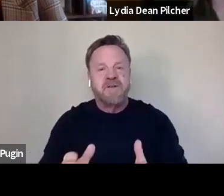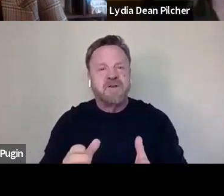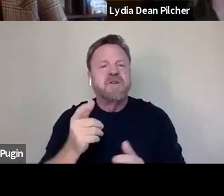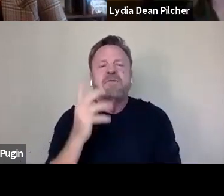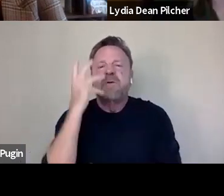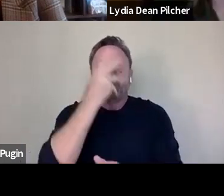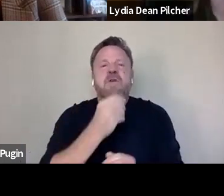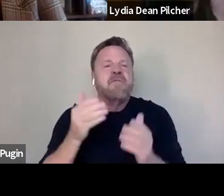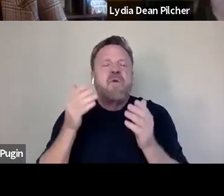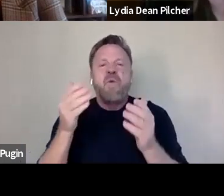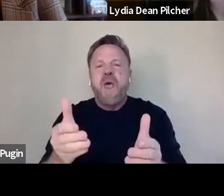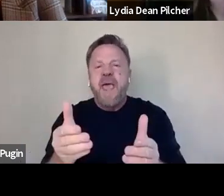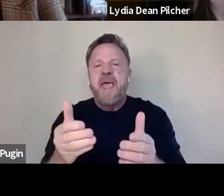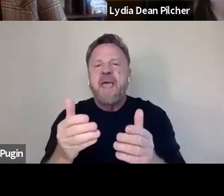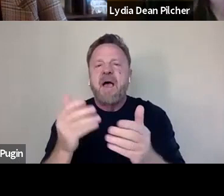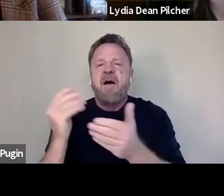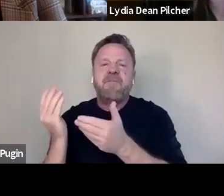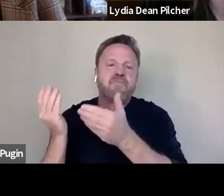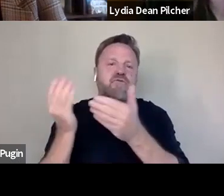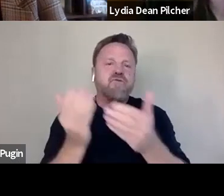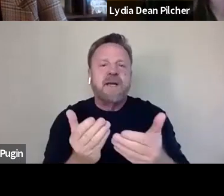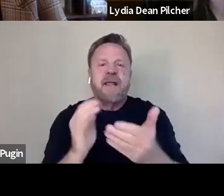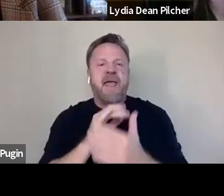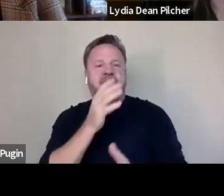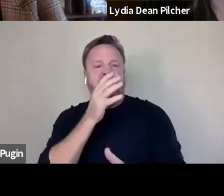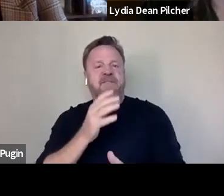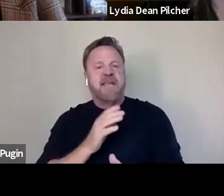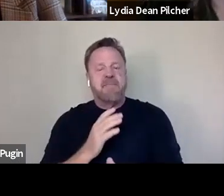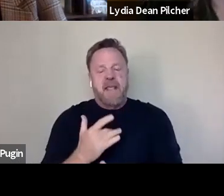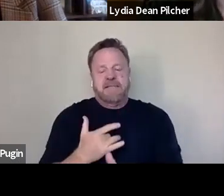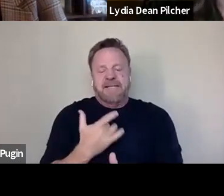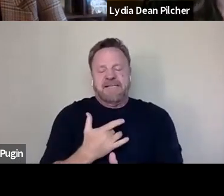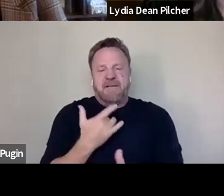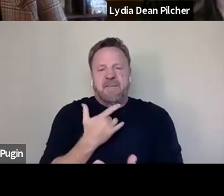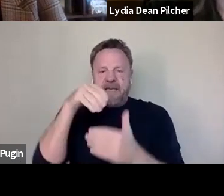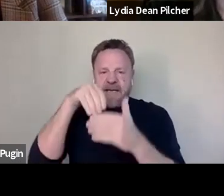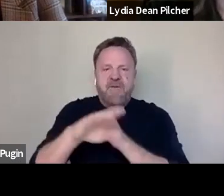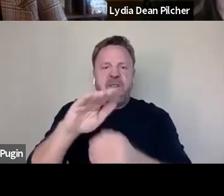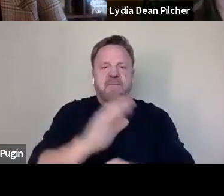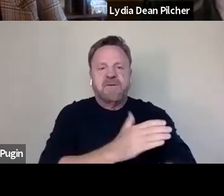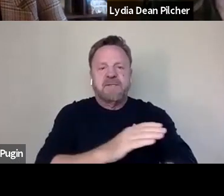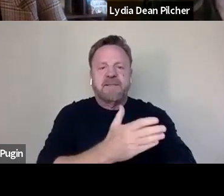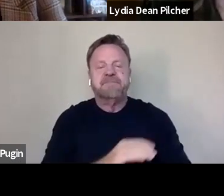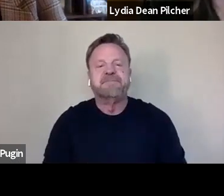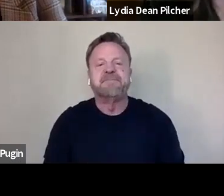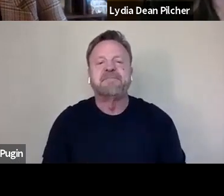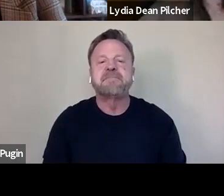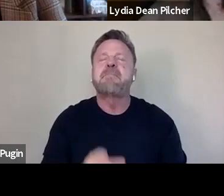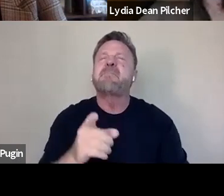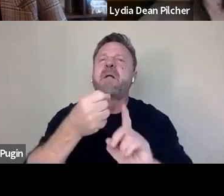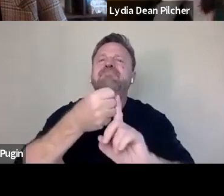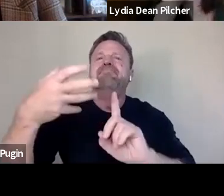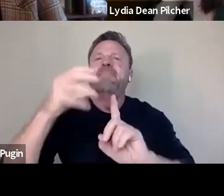ways of just, you know, of just bringing that female sensibility into the music. And building on that, there were two